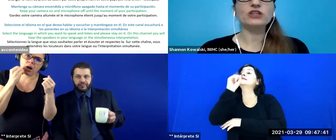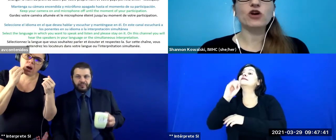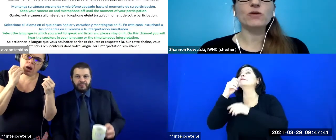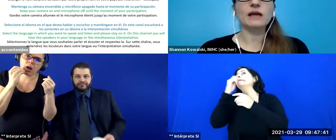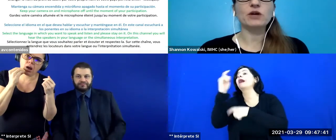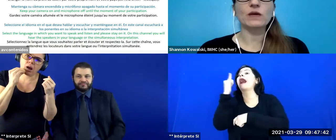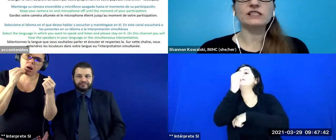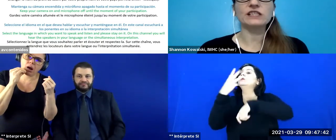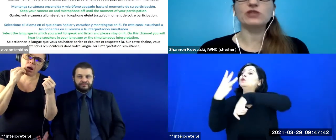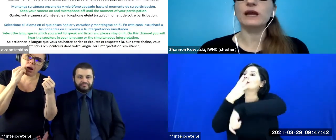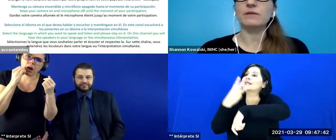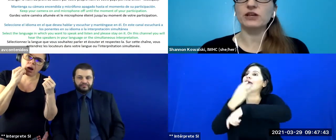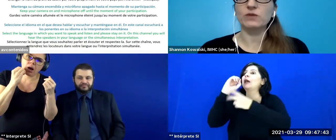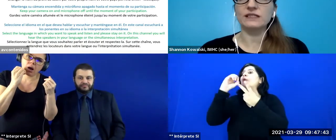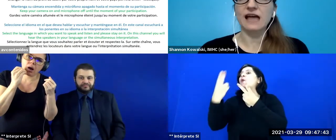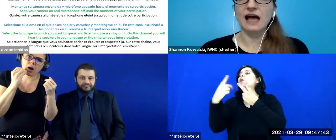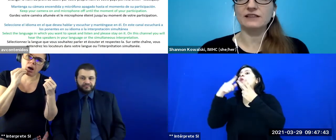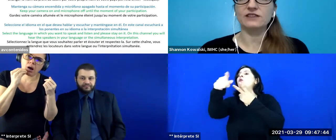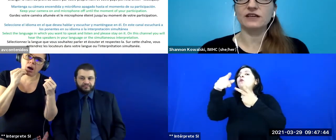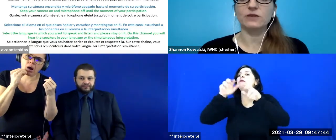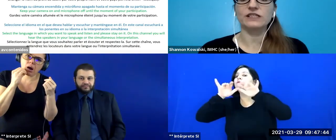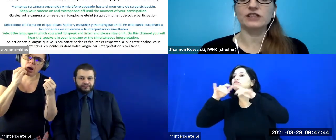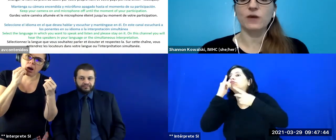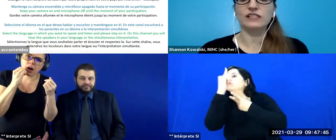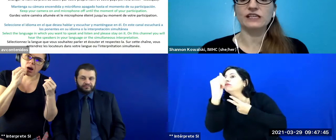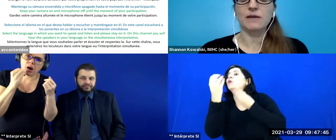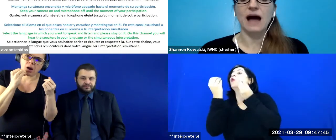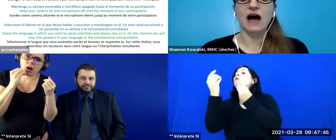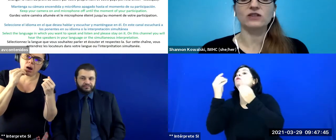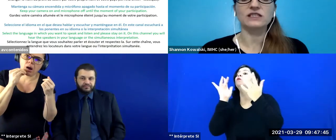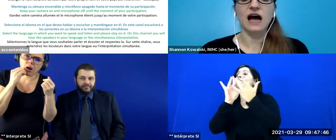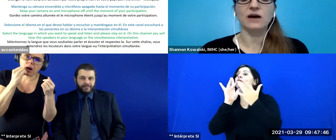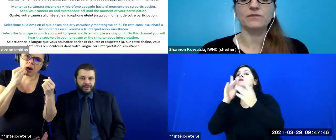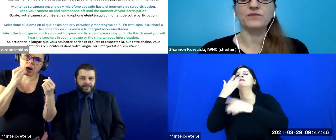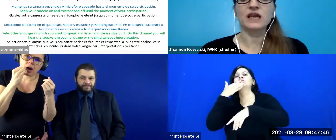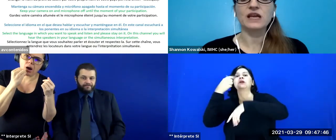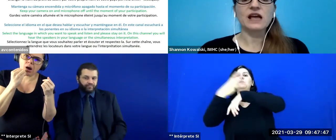I'm going to open up a question to anybody who wants to answer it, which is the question about